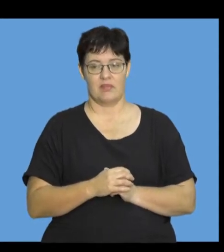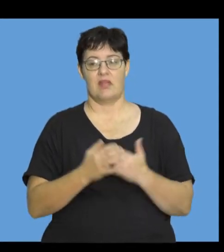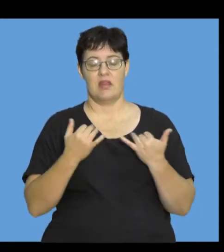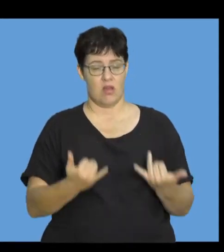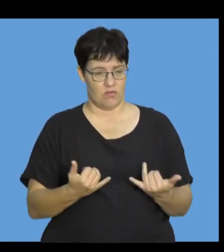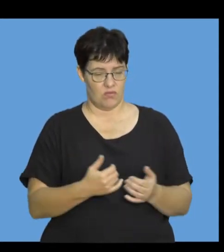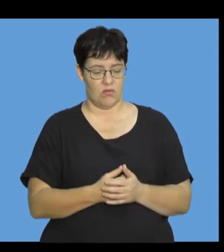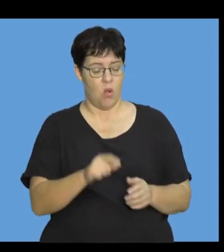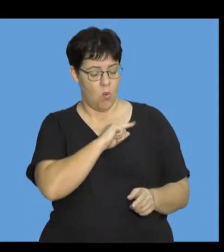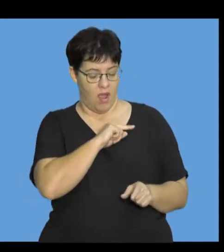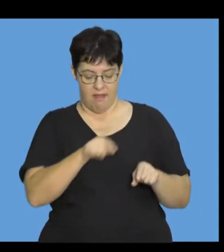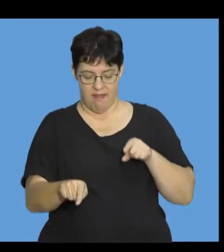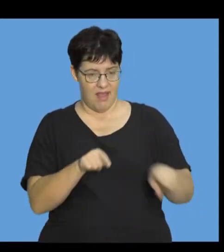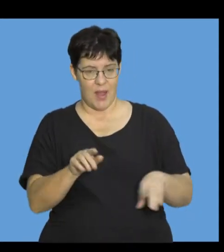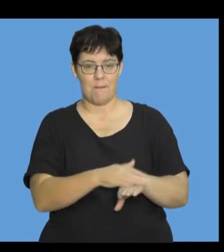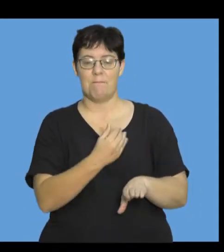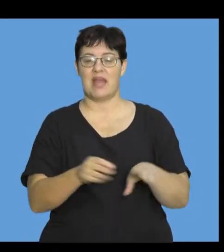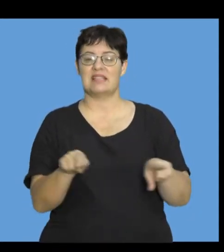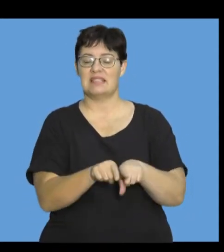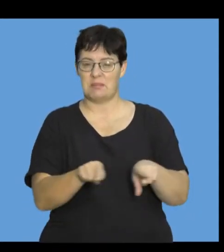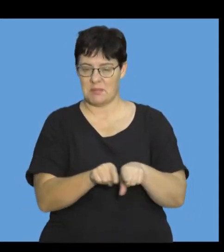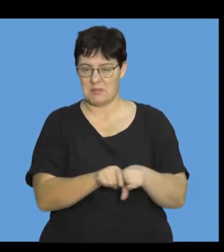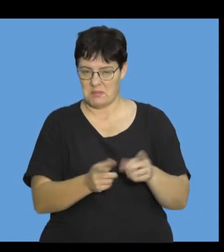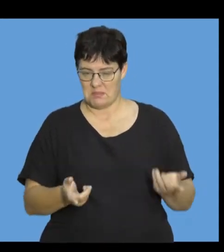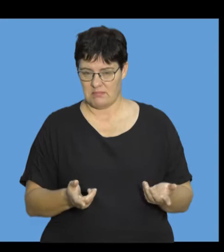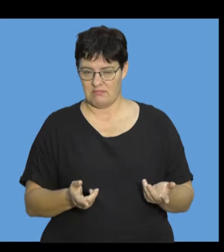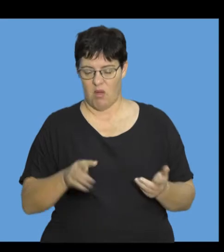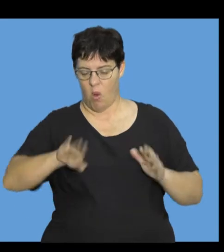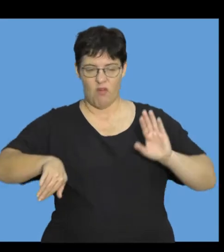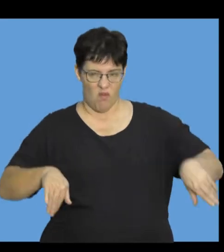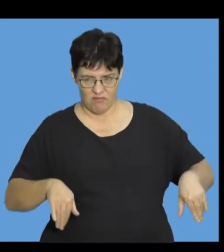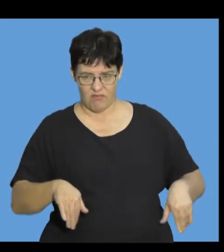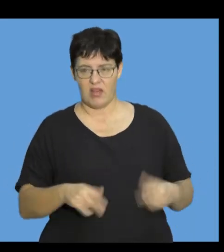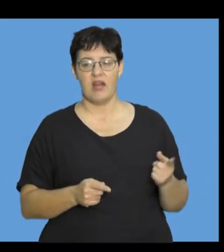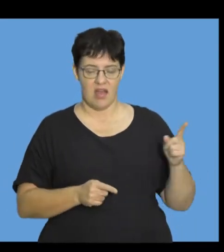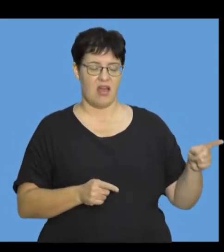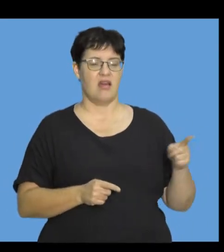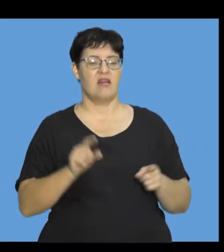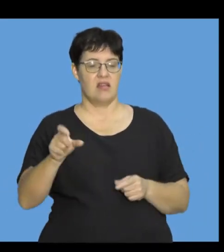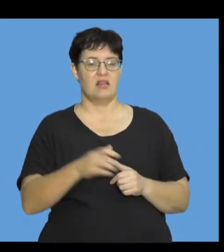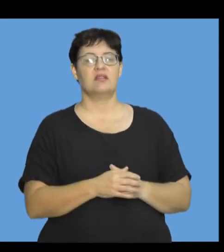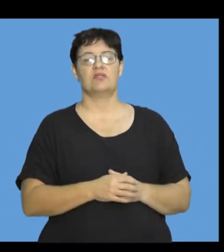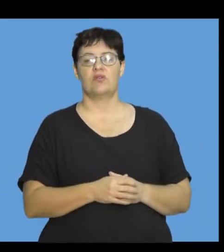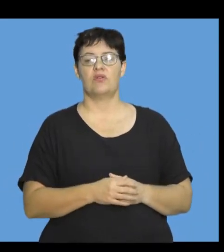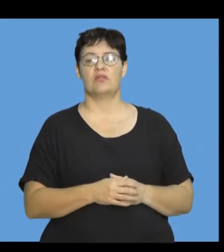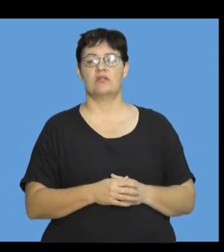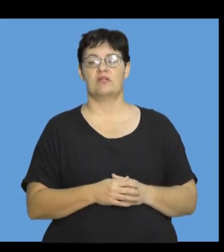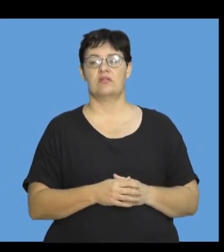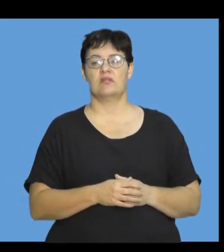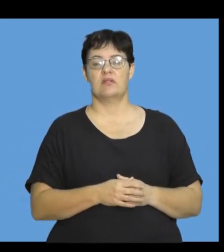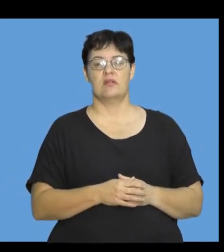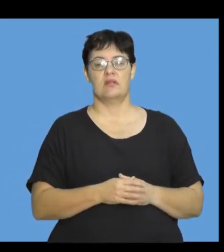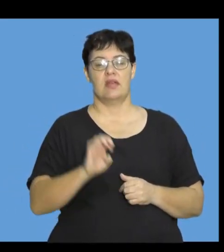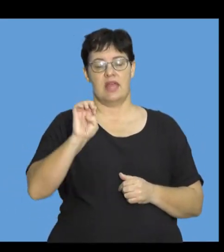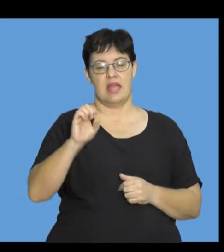then because the bases are the same and you have one power on each side, your step here will be